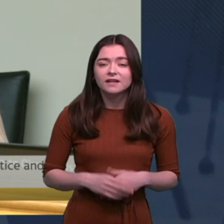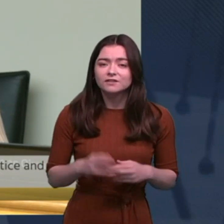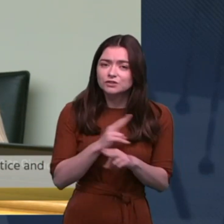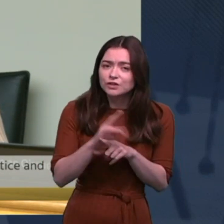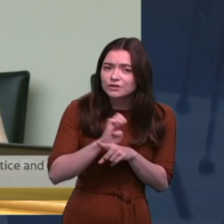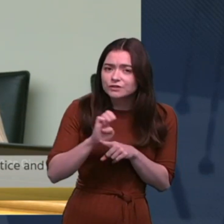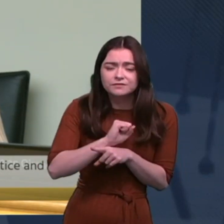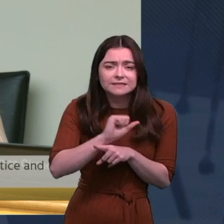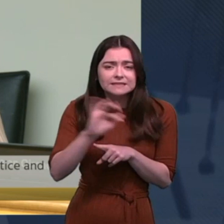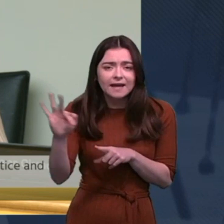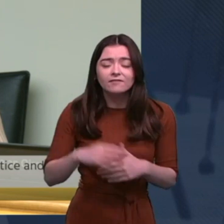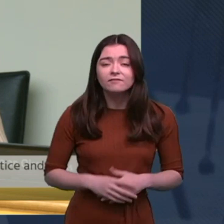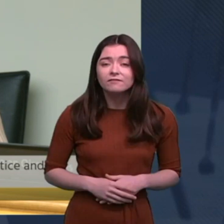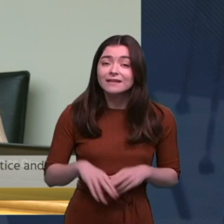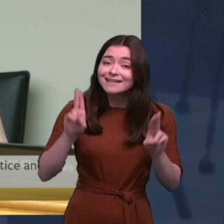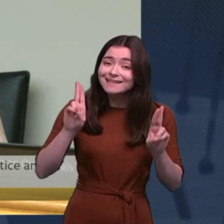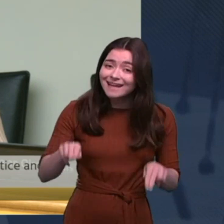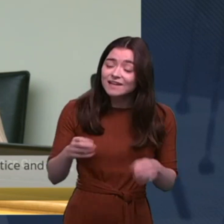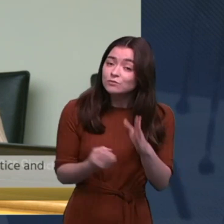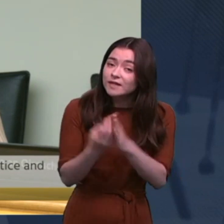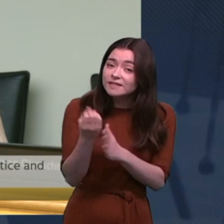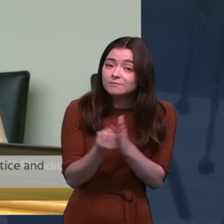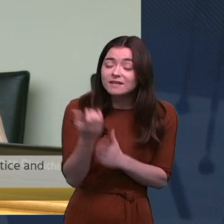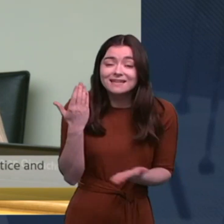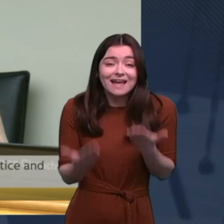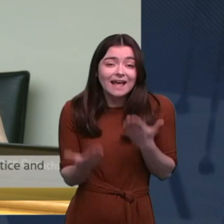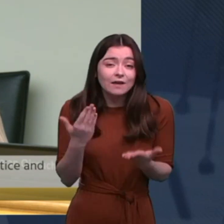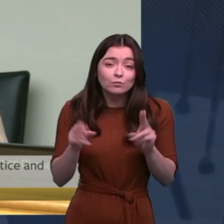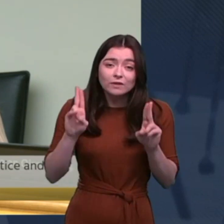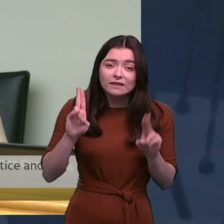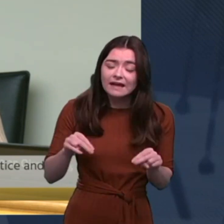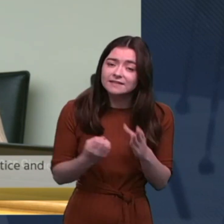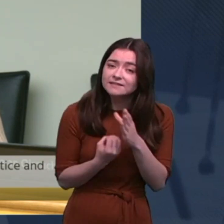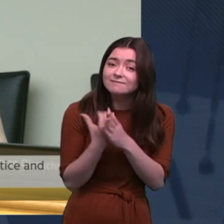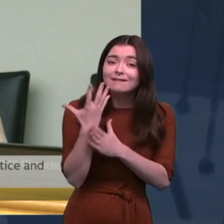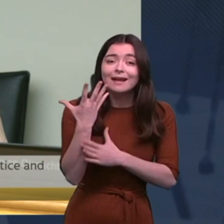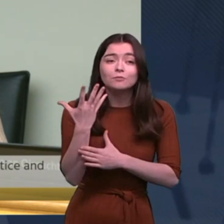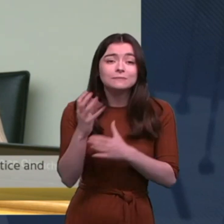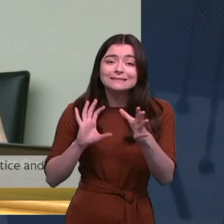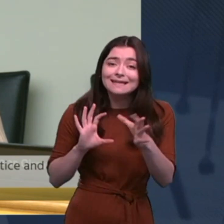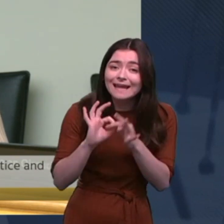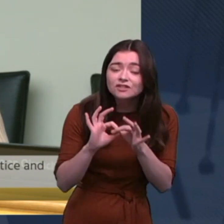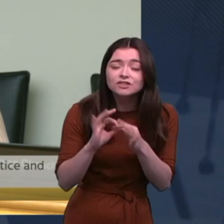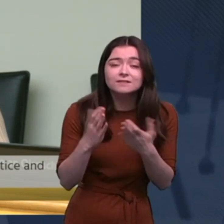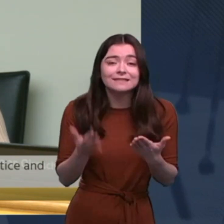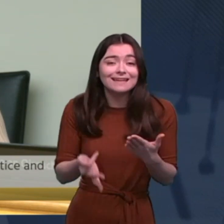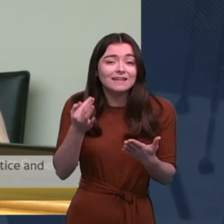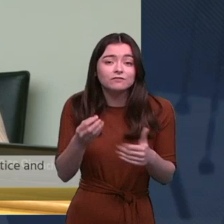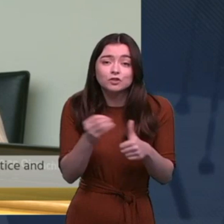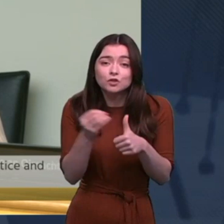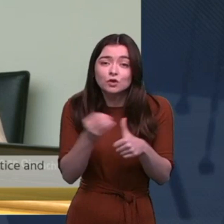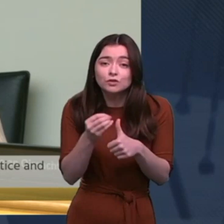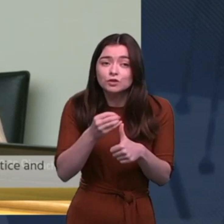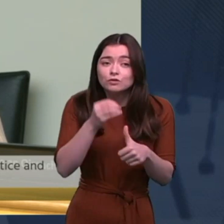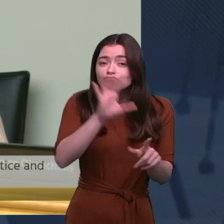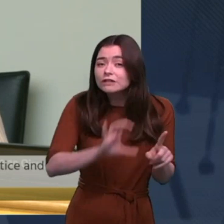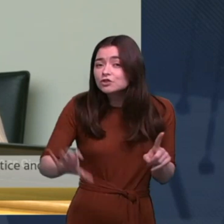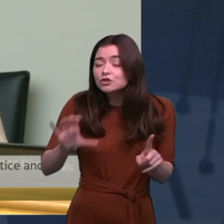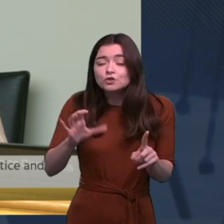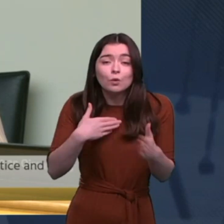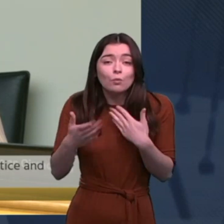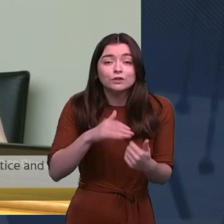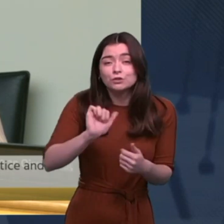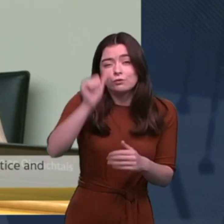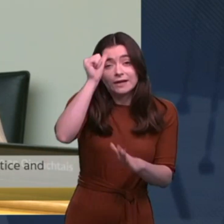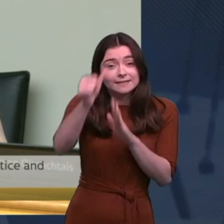understaffing, all of those things. Could you explain how these connections could be developed and if there are kind of varieties in different regions, or what's your experience